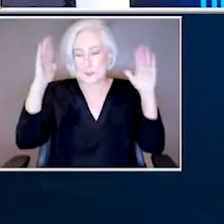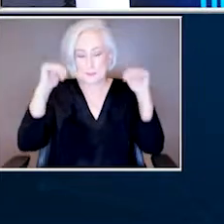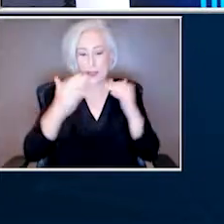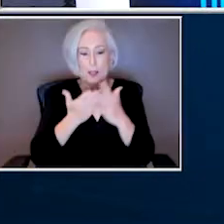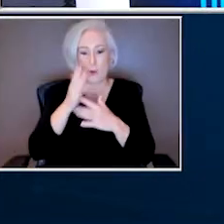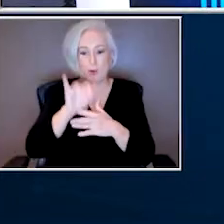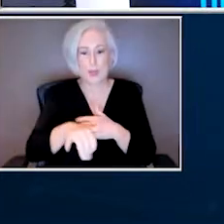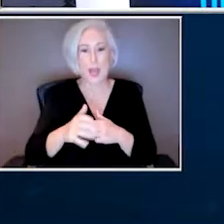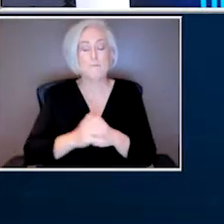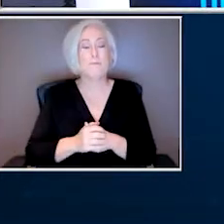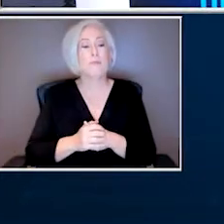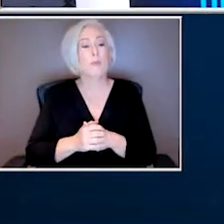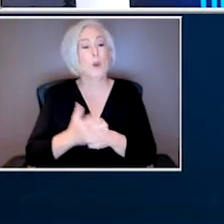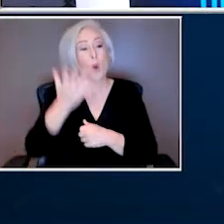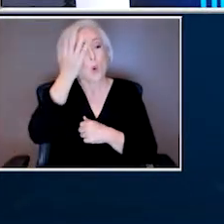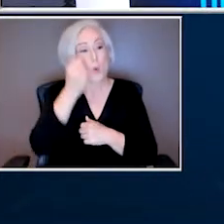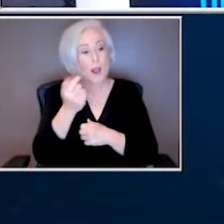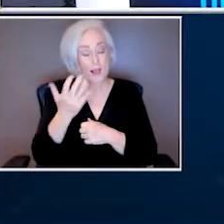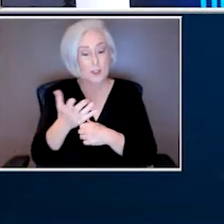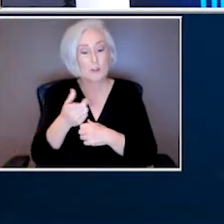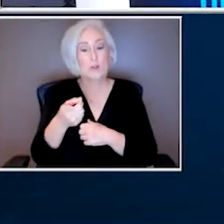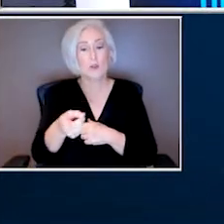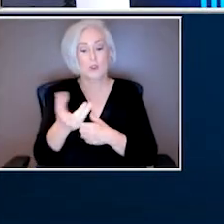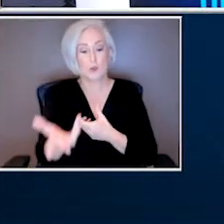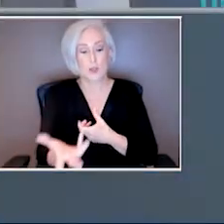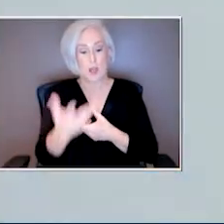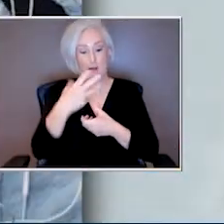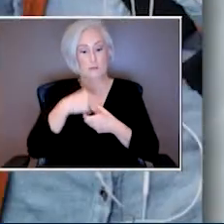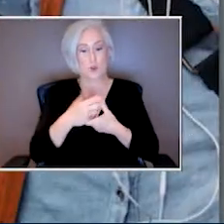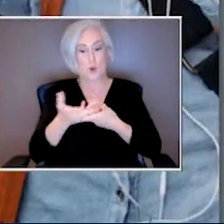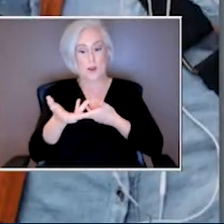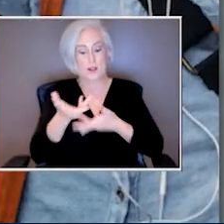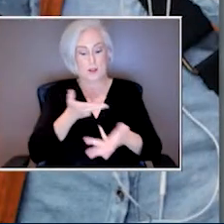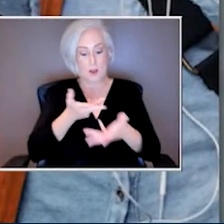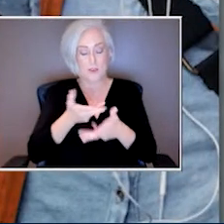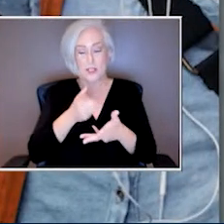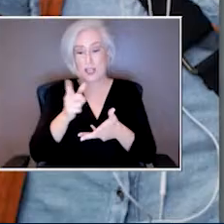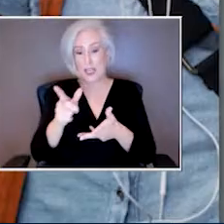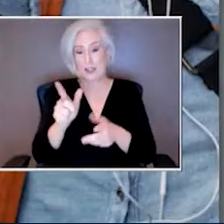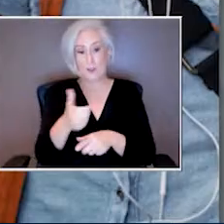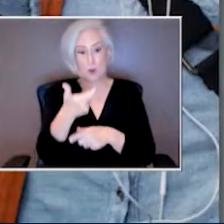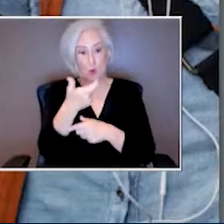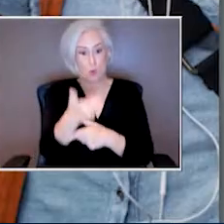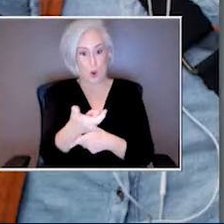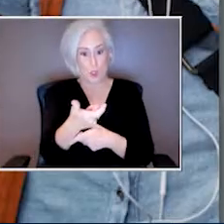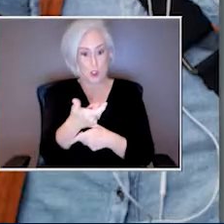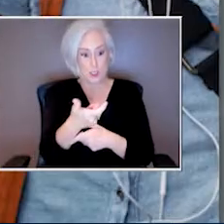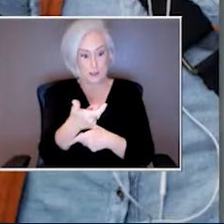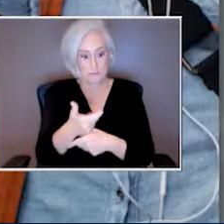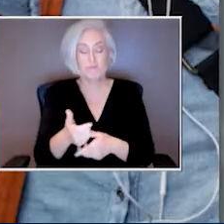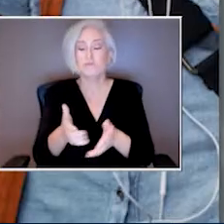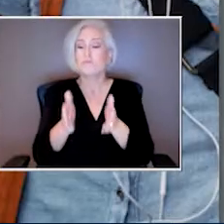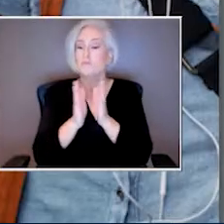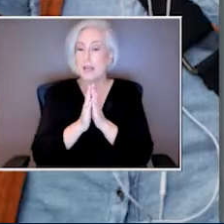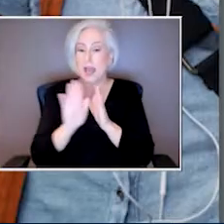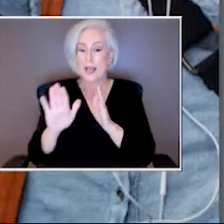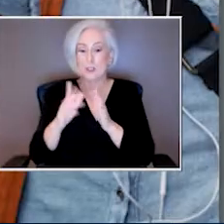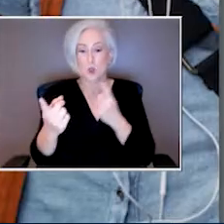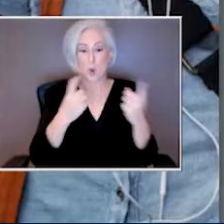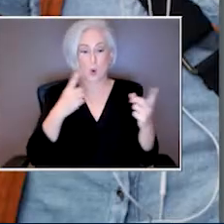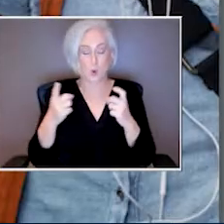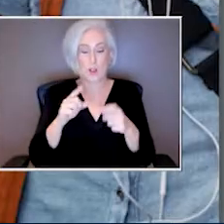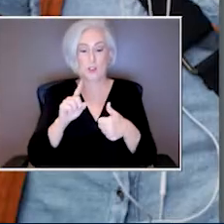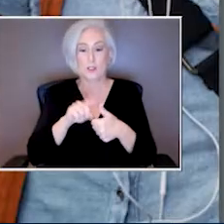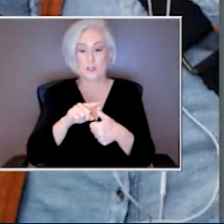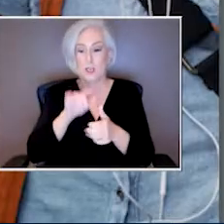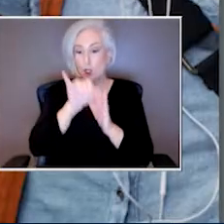want to let everybody at home join in the conversation. If you're watching live, be sure to ask your questions. You can use the chat on YouTube or